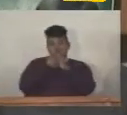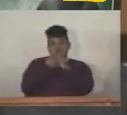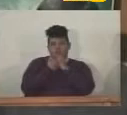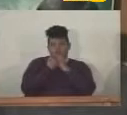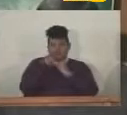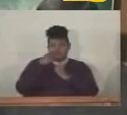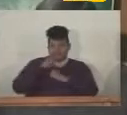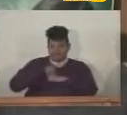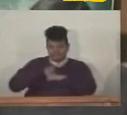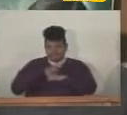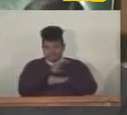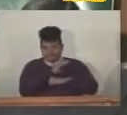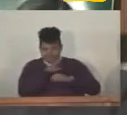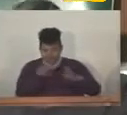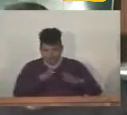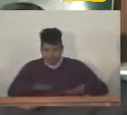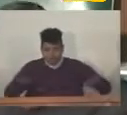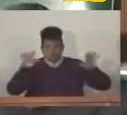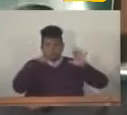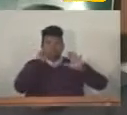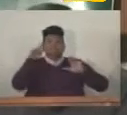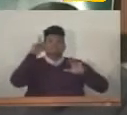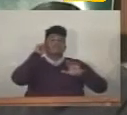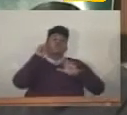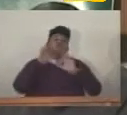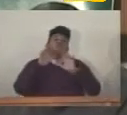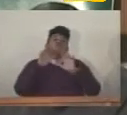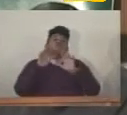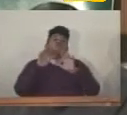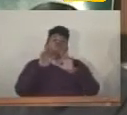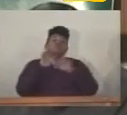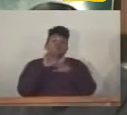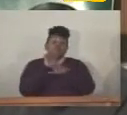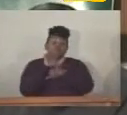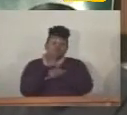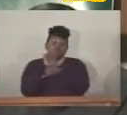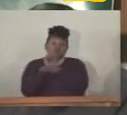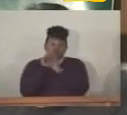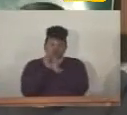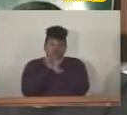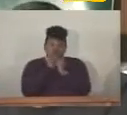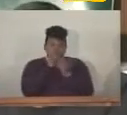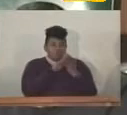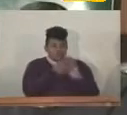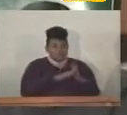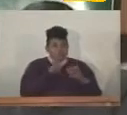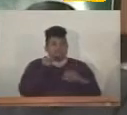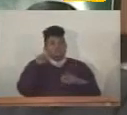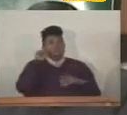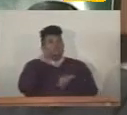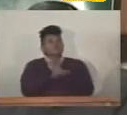in either of the zones created. I wanted that to be clear for the record, Mr. President.